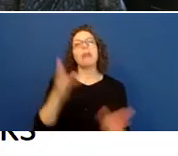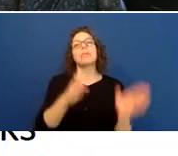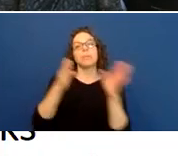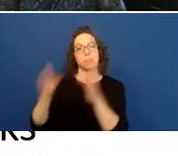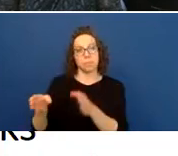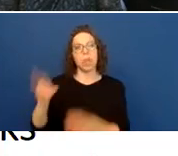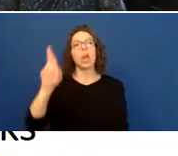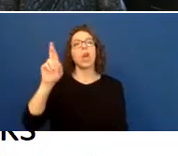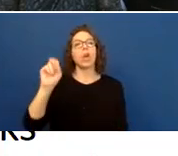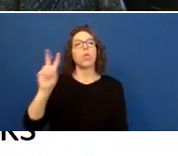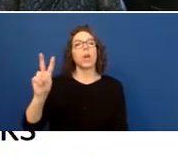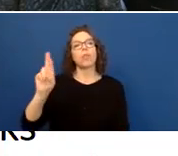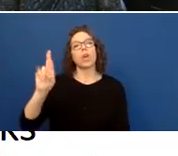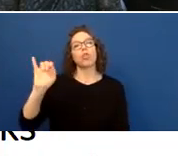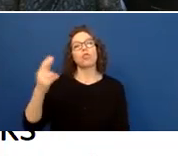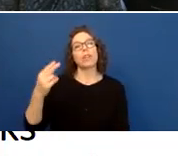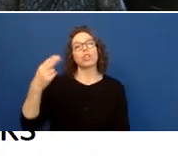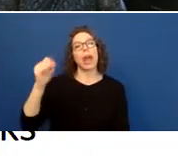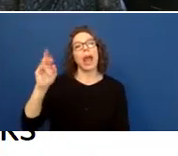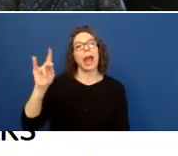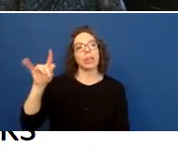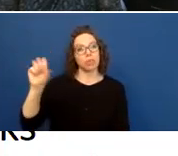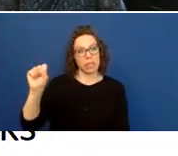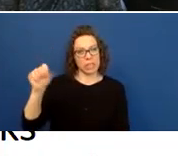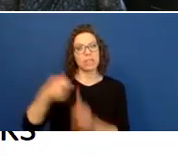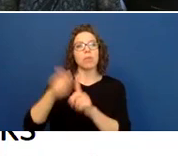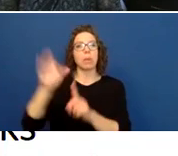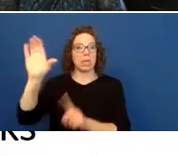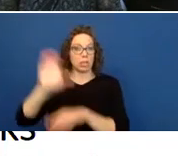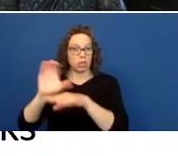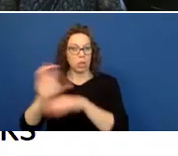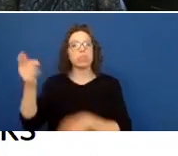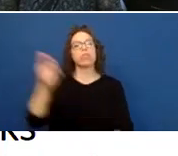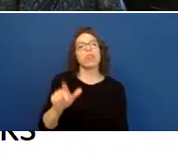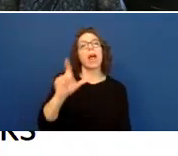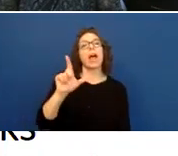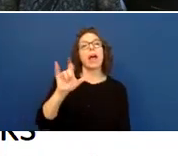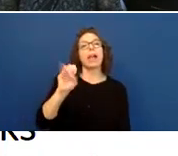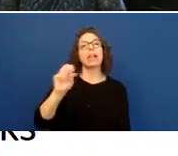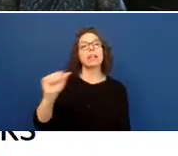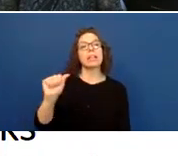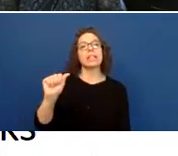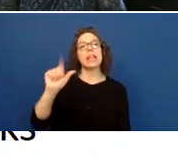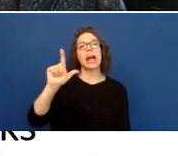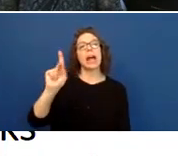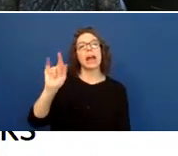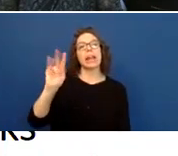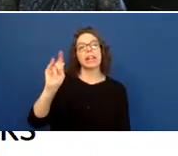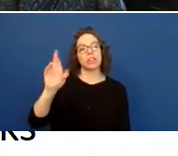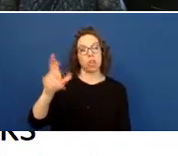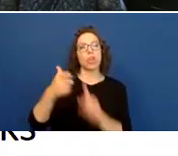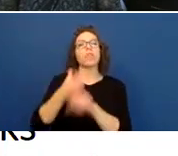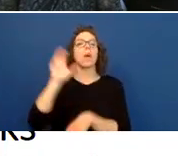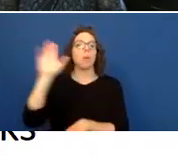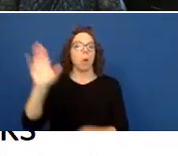Rich Hendricks from Metropolitan Community Church Quad Cities, and Lisa Killinger, who will be joining us momentarily from the Muslim community